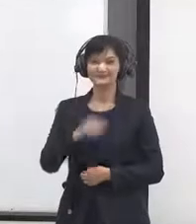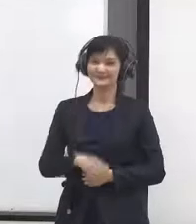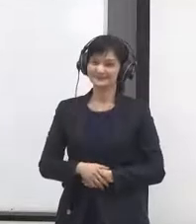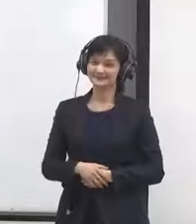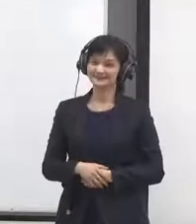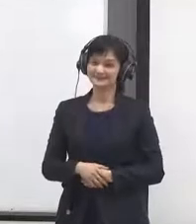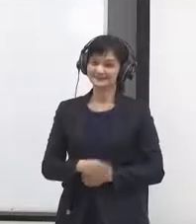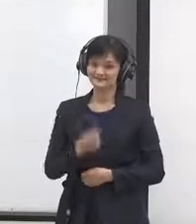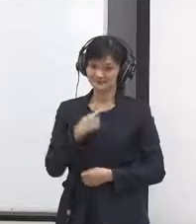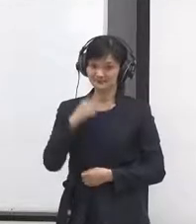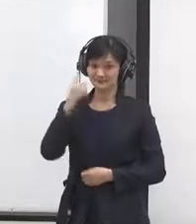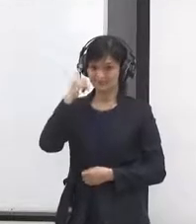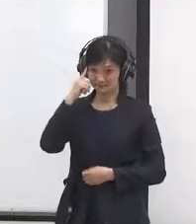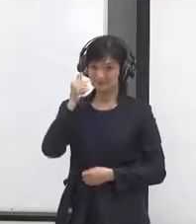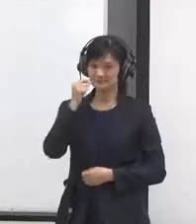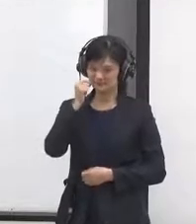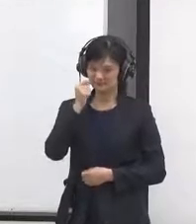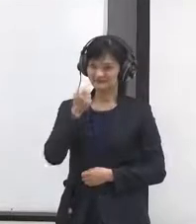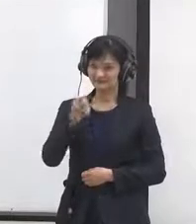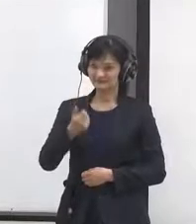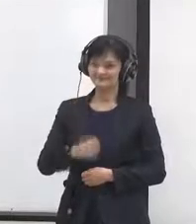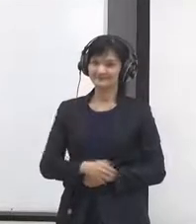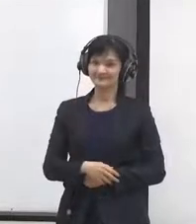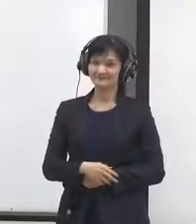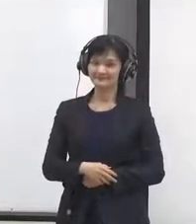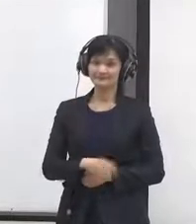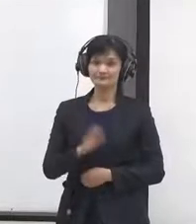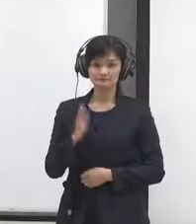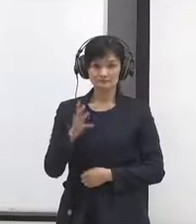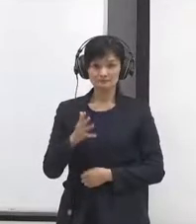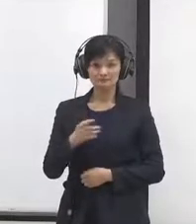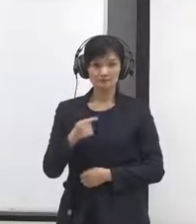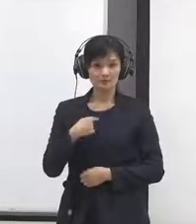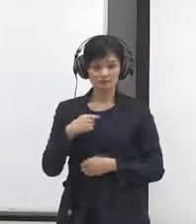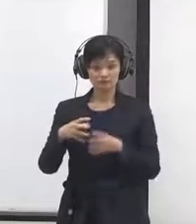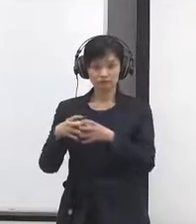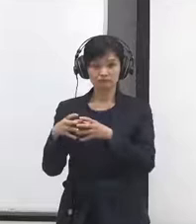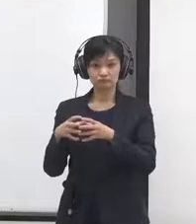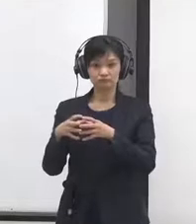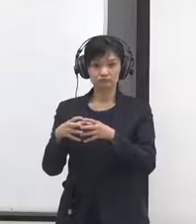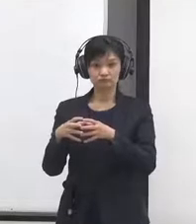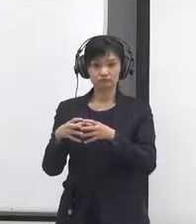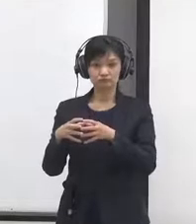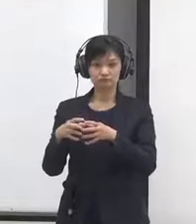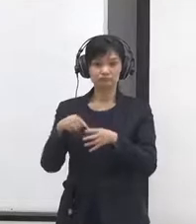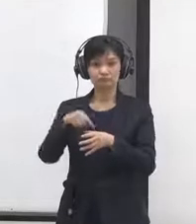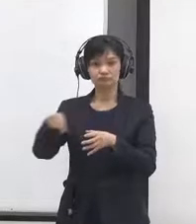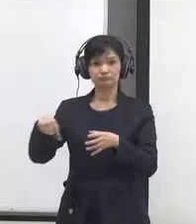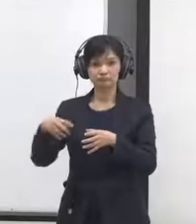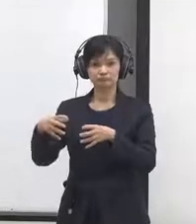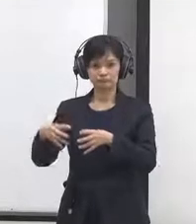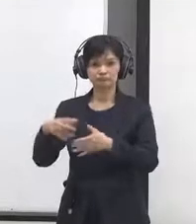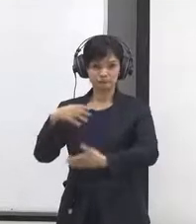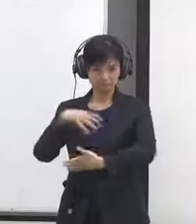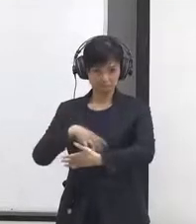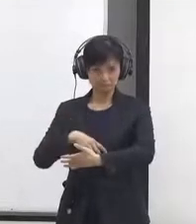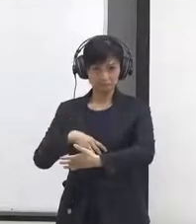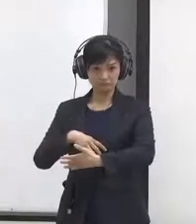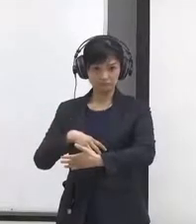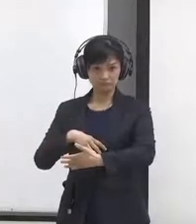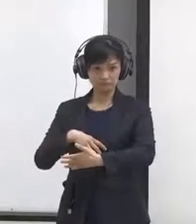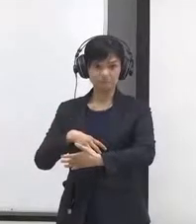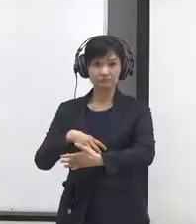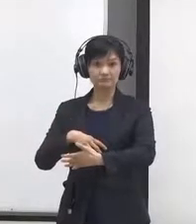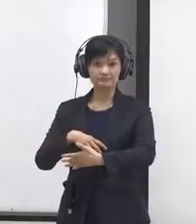think is our community is do like a is a kind of the connection